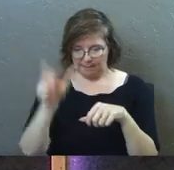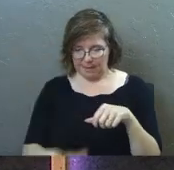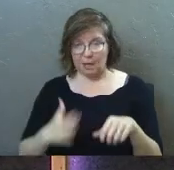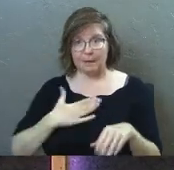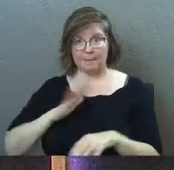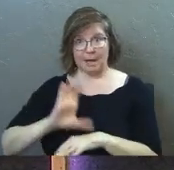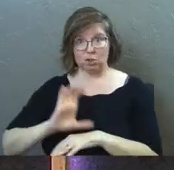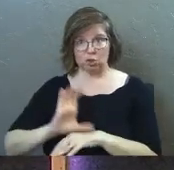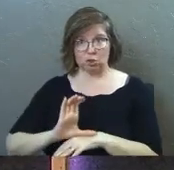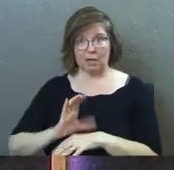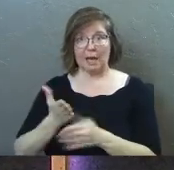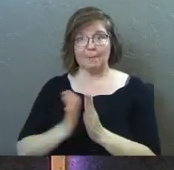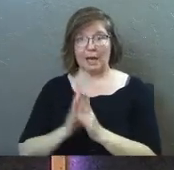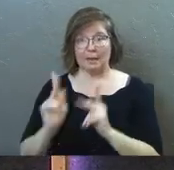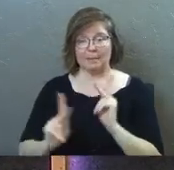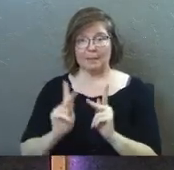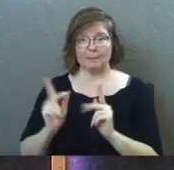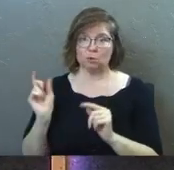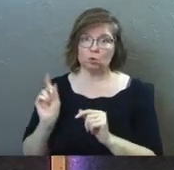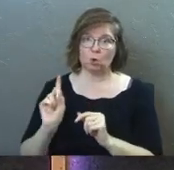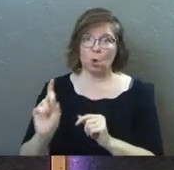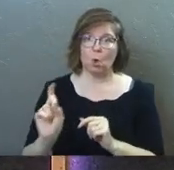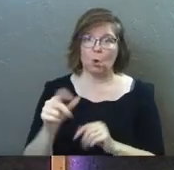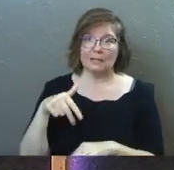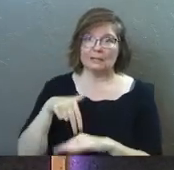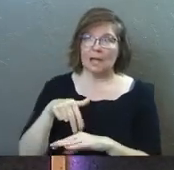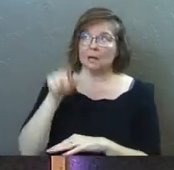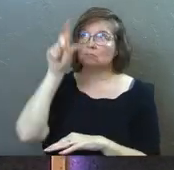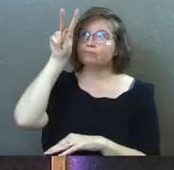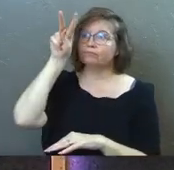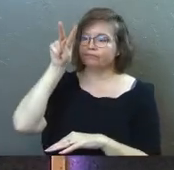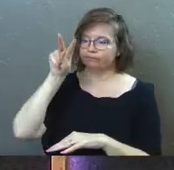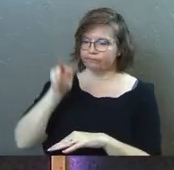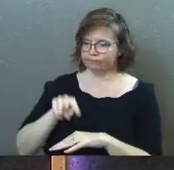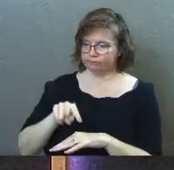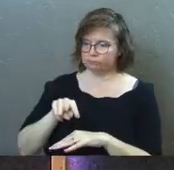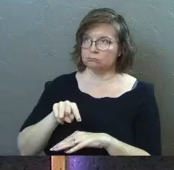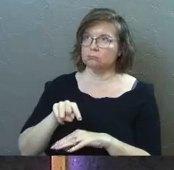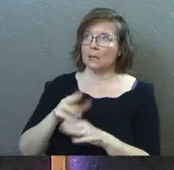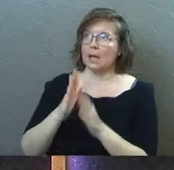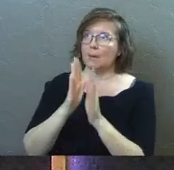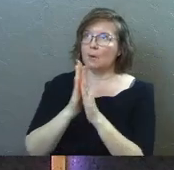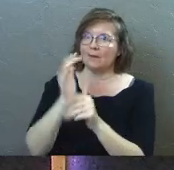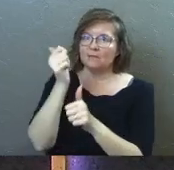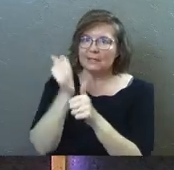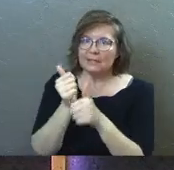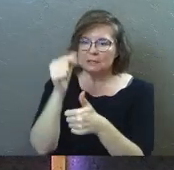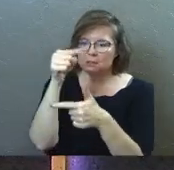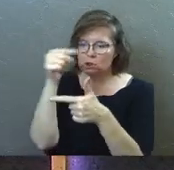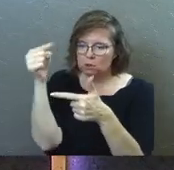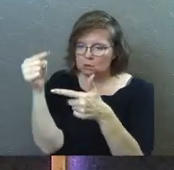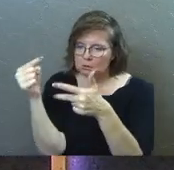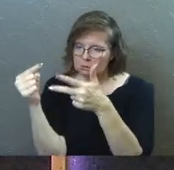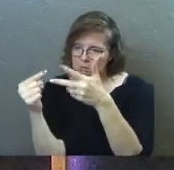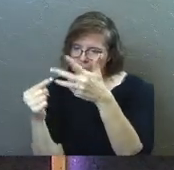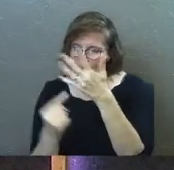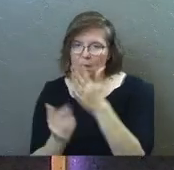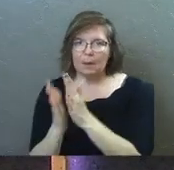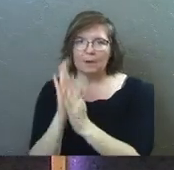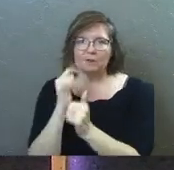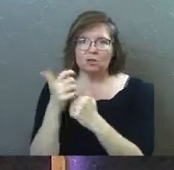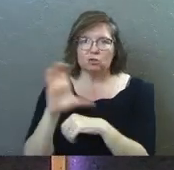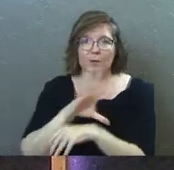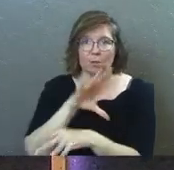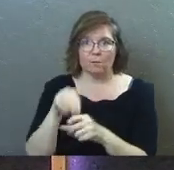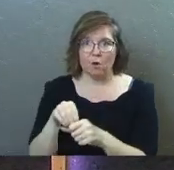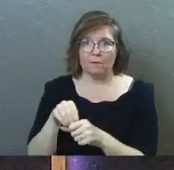my church. And I'm going to ask our people to go and stand in front of that banner as a focal point and pray for the other churches that we're involved with right